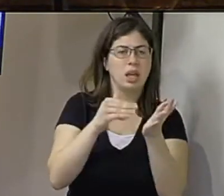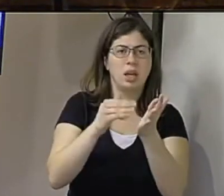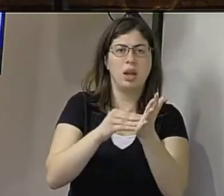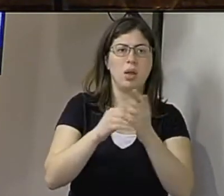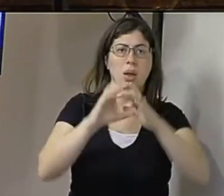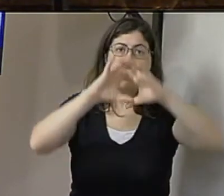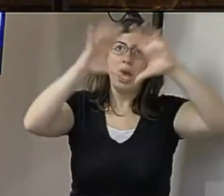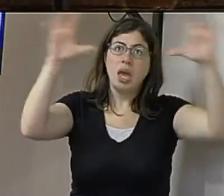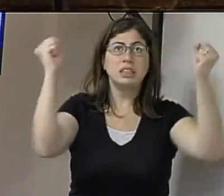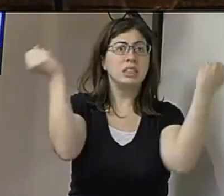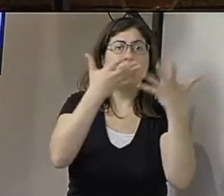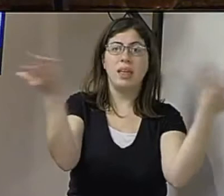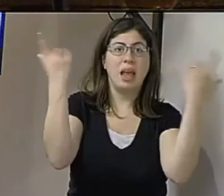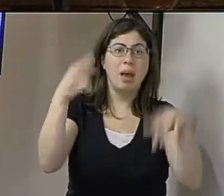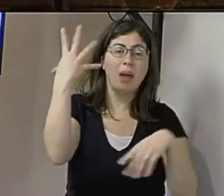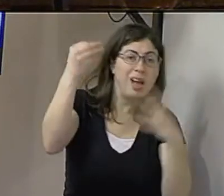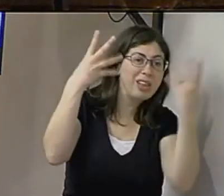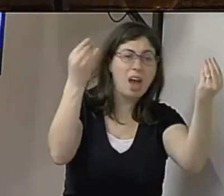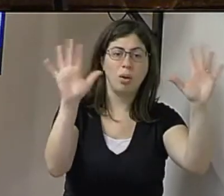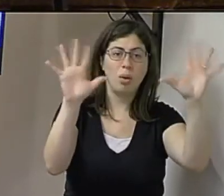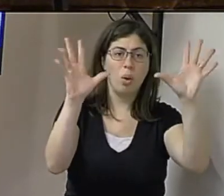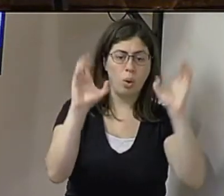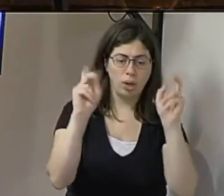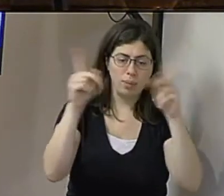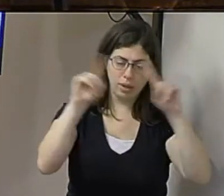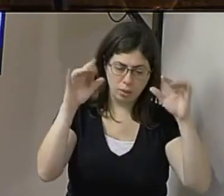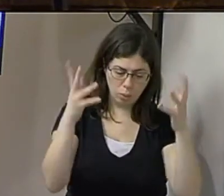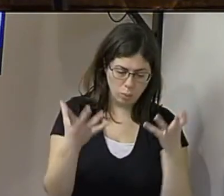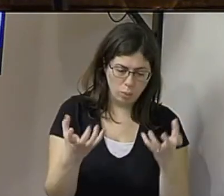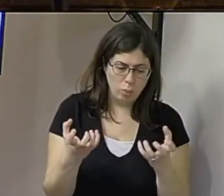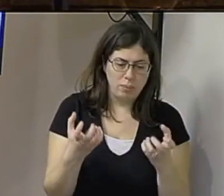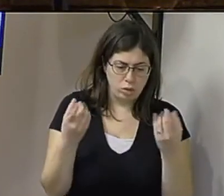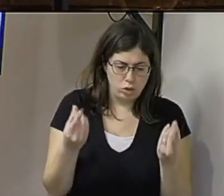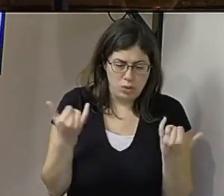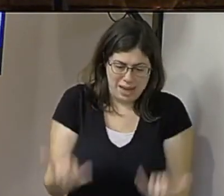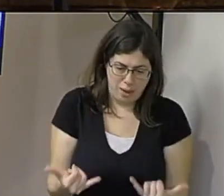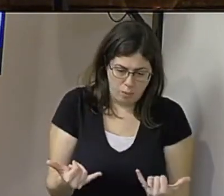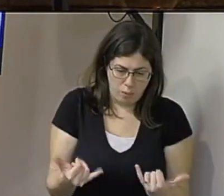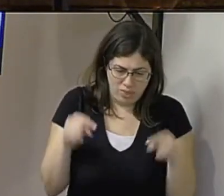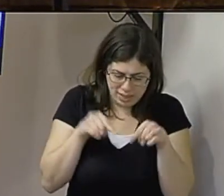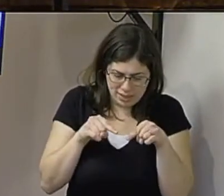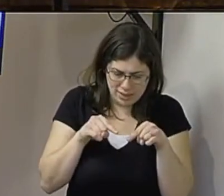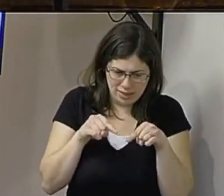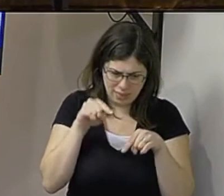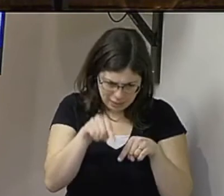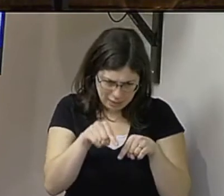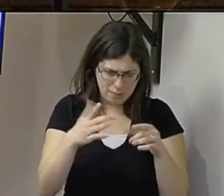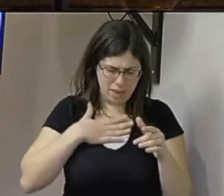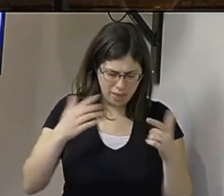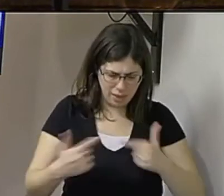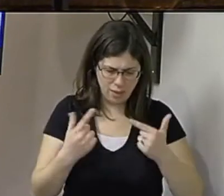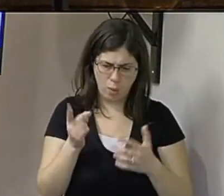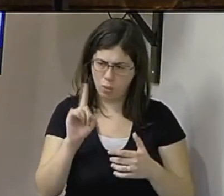eyes off of the big, scary things that are going on outside and say, okay, but what does the Lord want me to do? Can I do that? Can I? I'm going to look at my life and say,